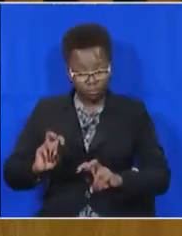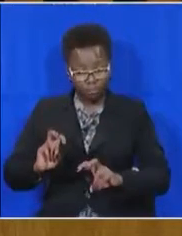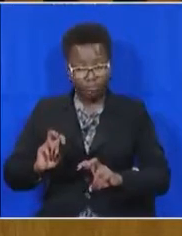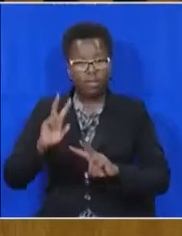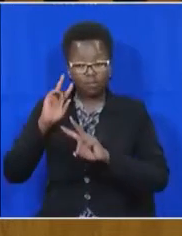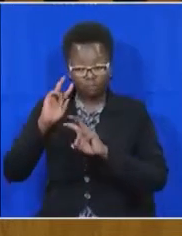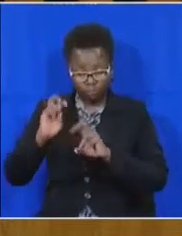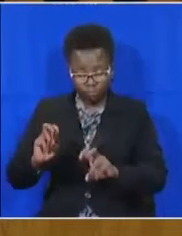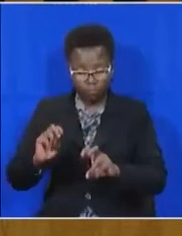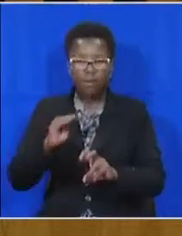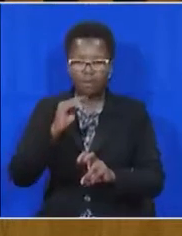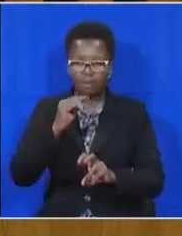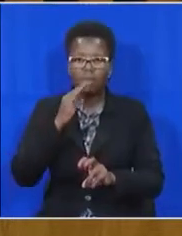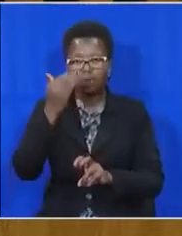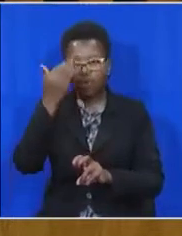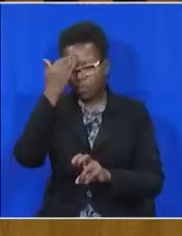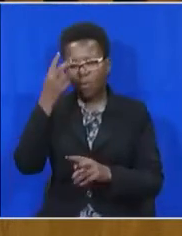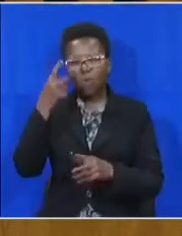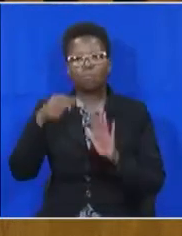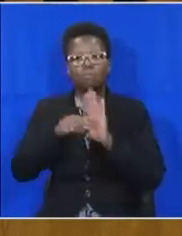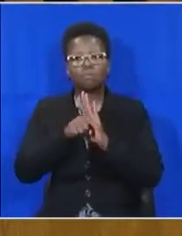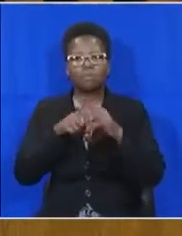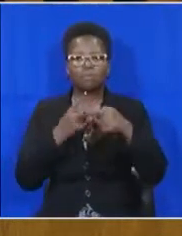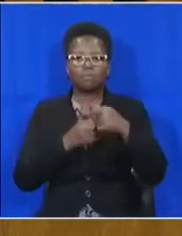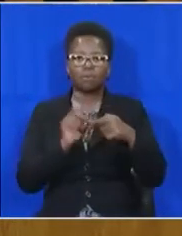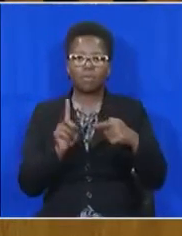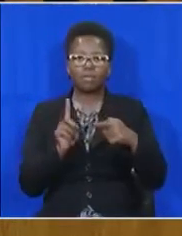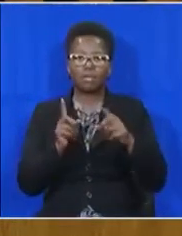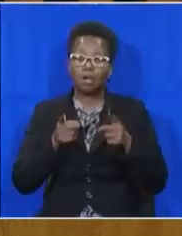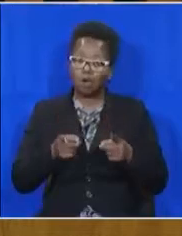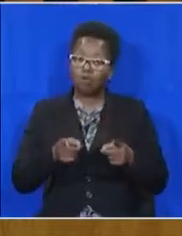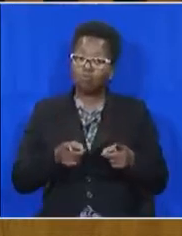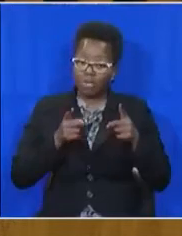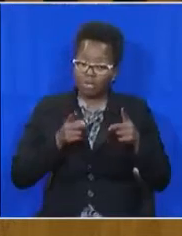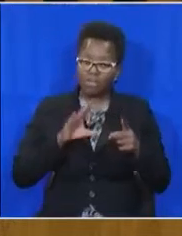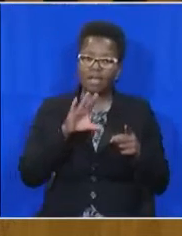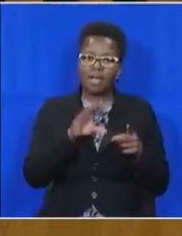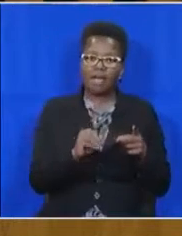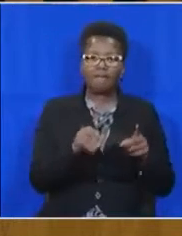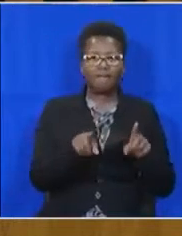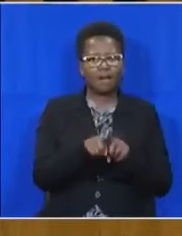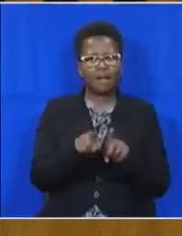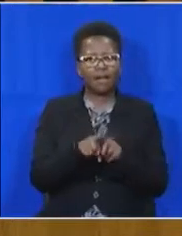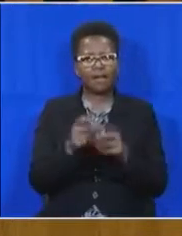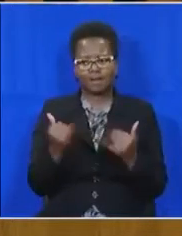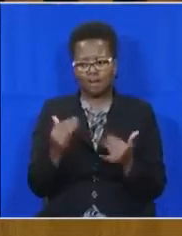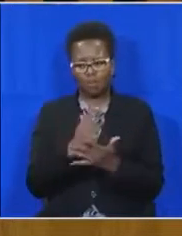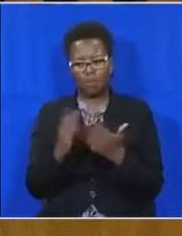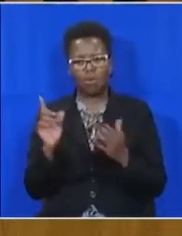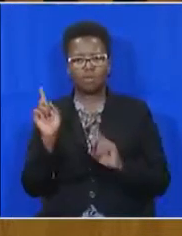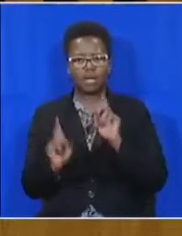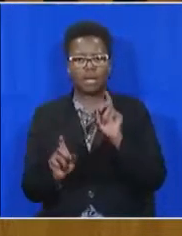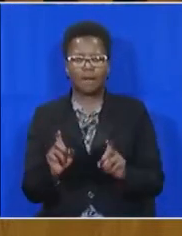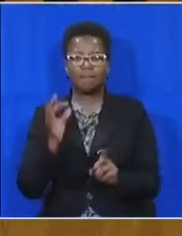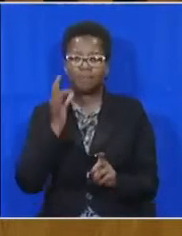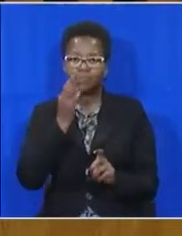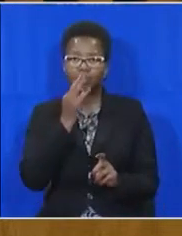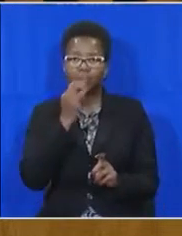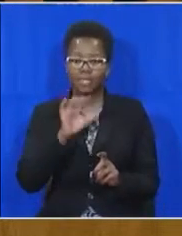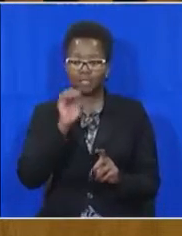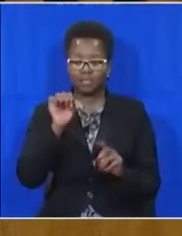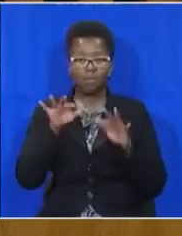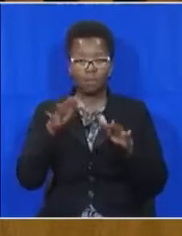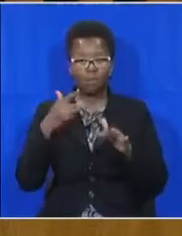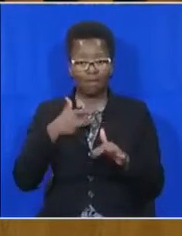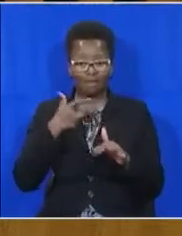fracked. The process is not without risk. As you've heard from my colleagues this afternoon, many people in South Africa think it is too